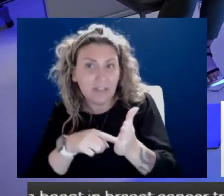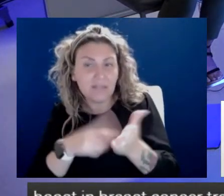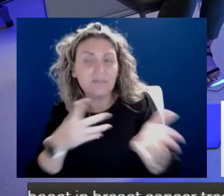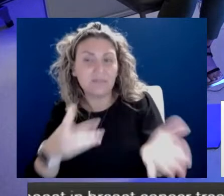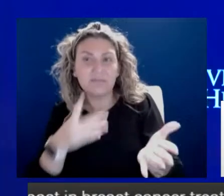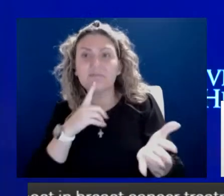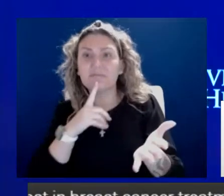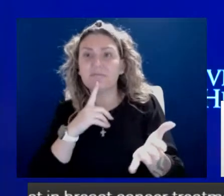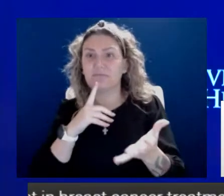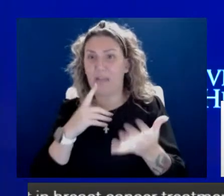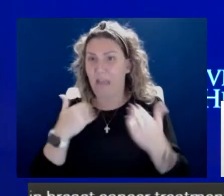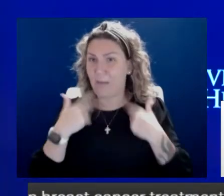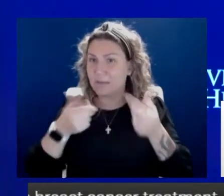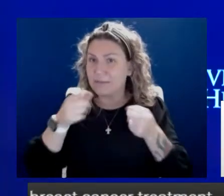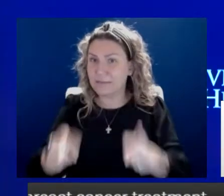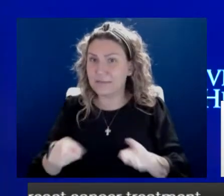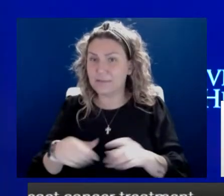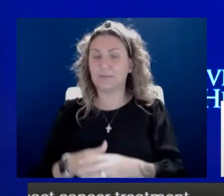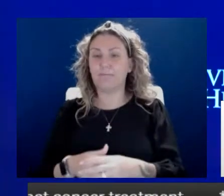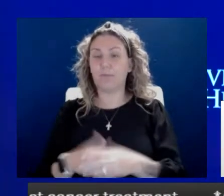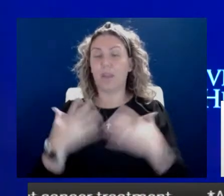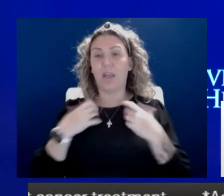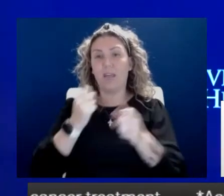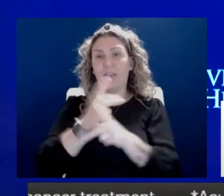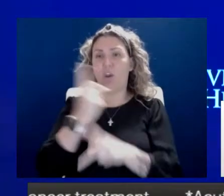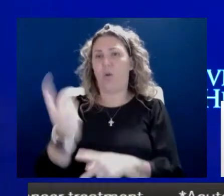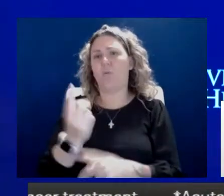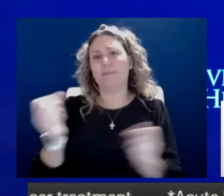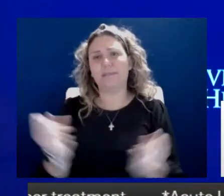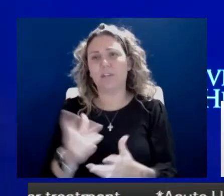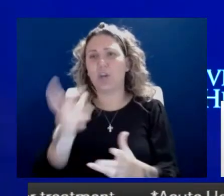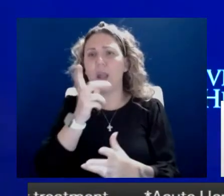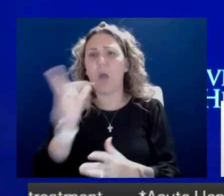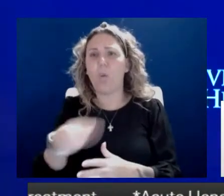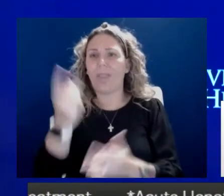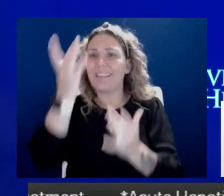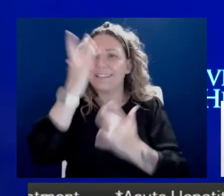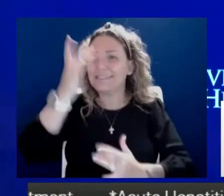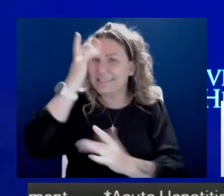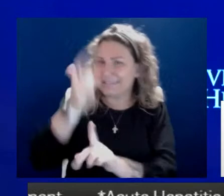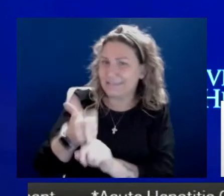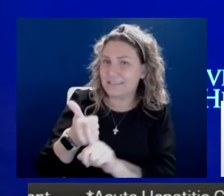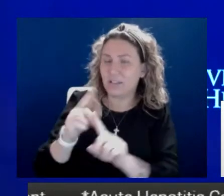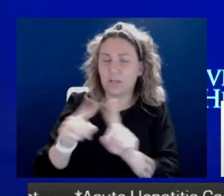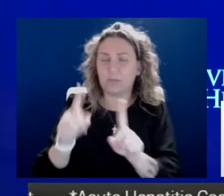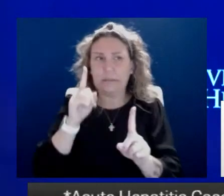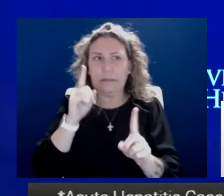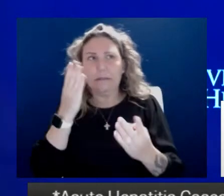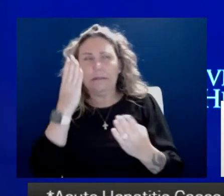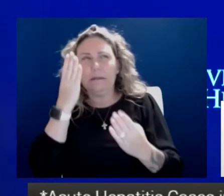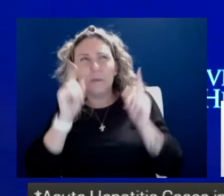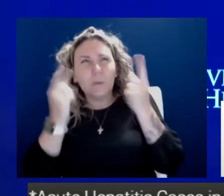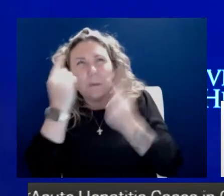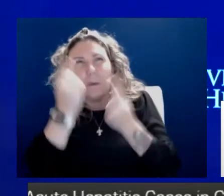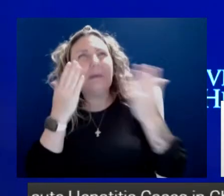Absolutely. Healthcare can always be a scary thing, not just the disease itself, but then wondering, what is this going to cost me? And we're here to help. We absolutely